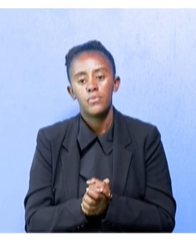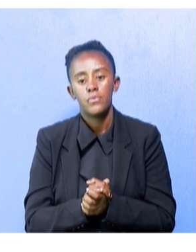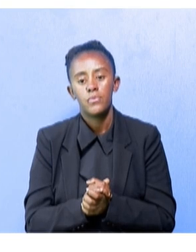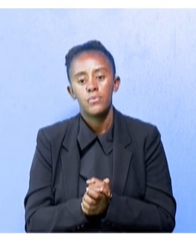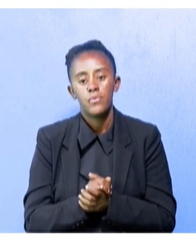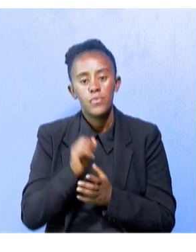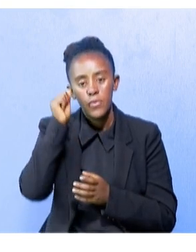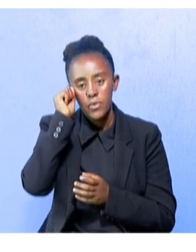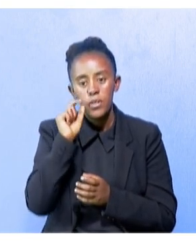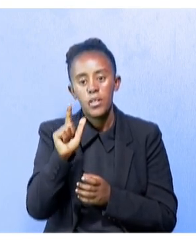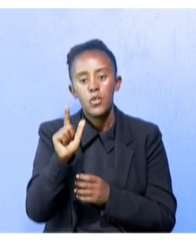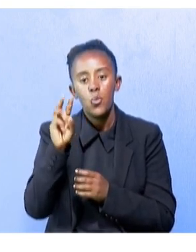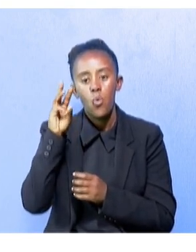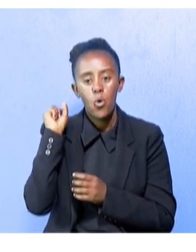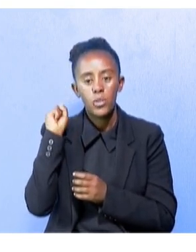He was